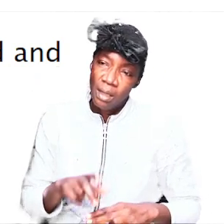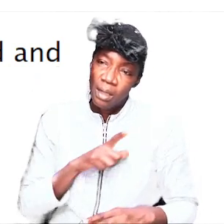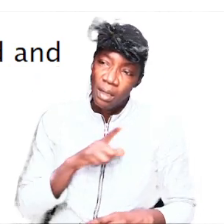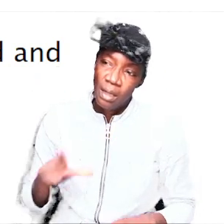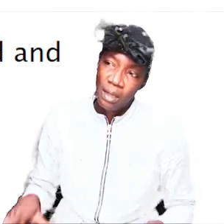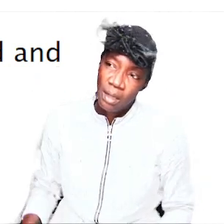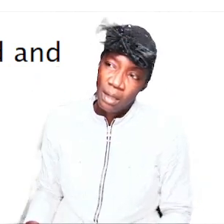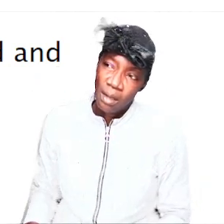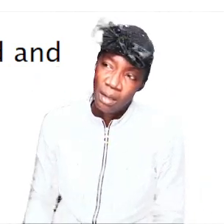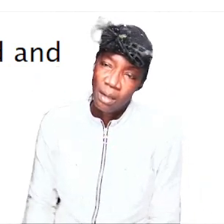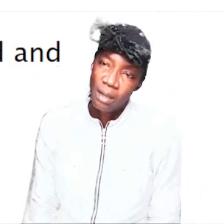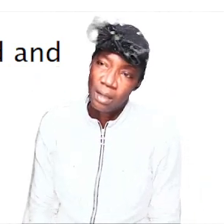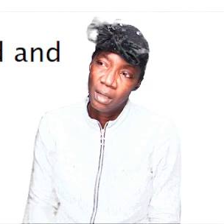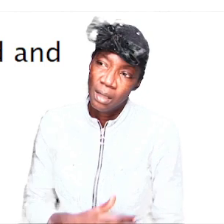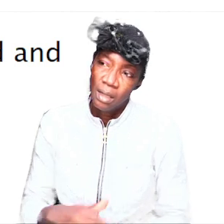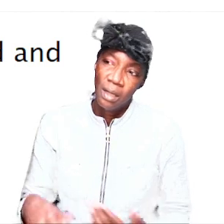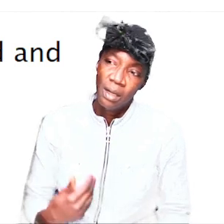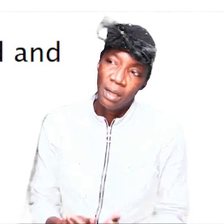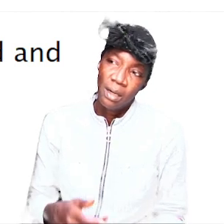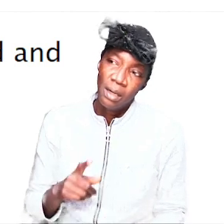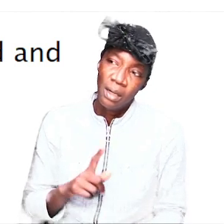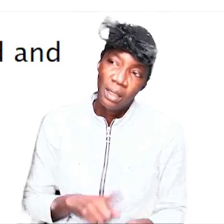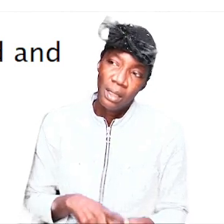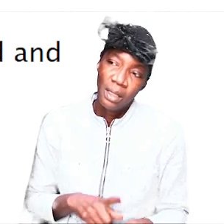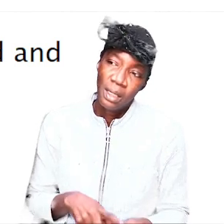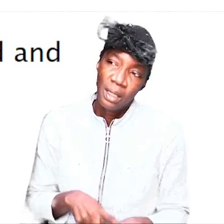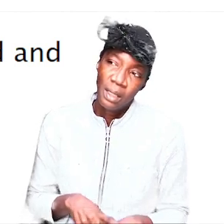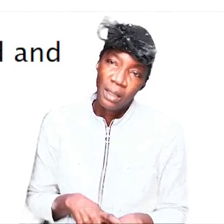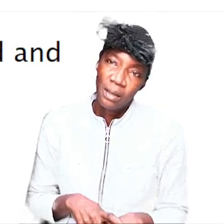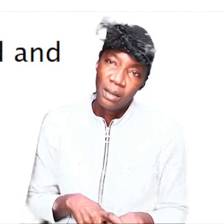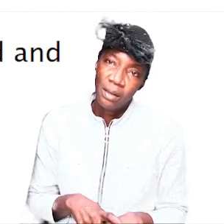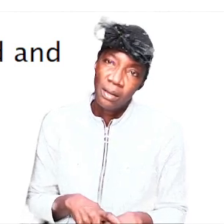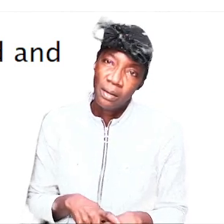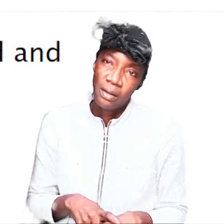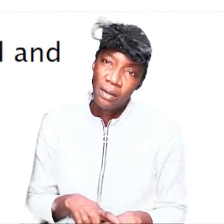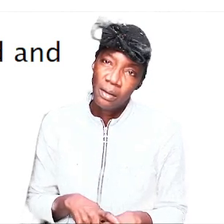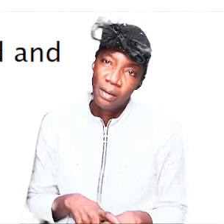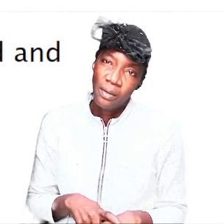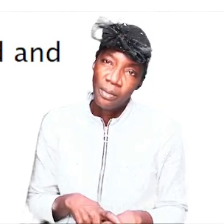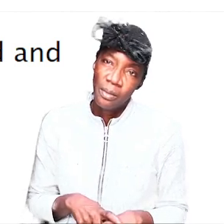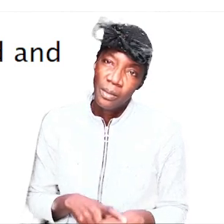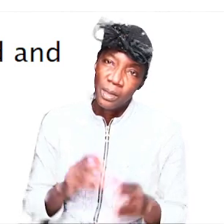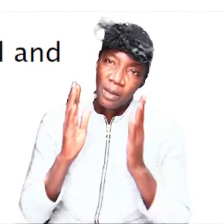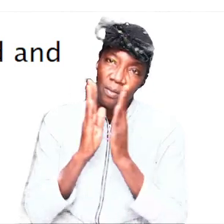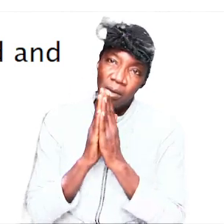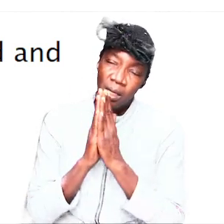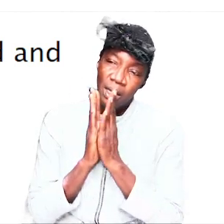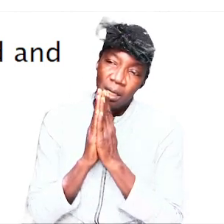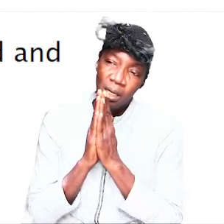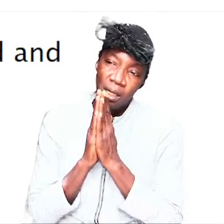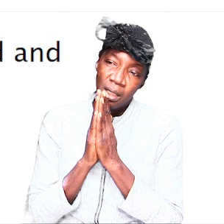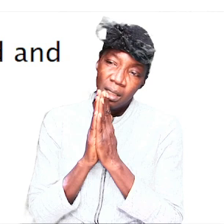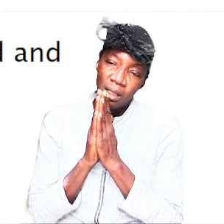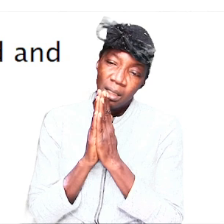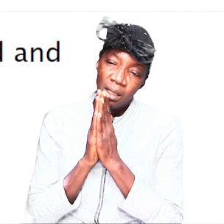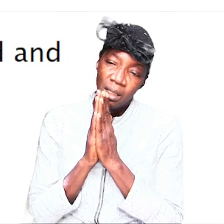Which means that at all times, we are going to inquire of him.